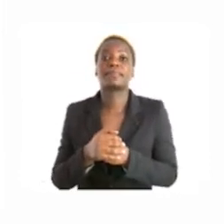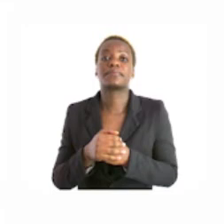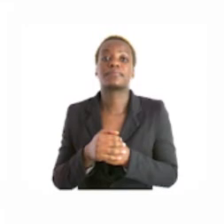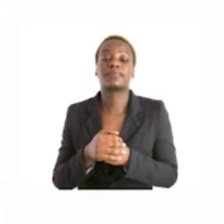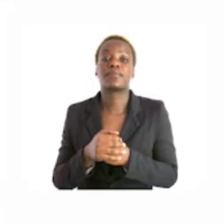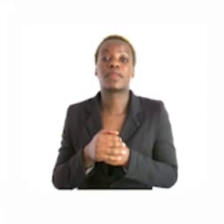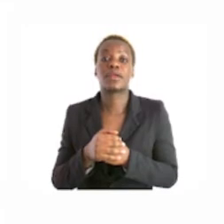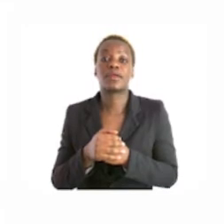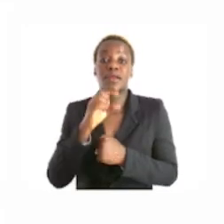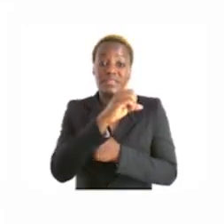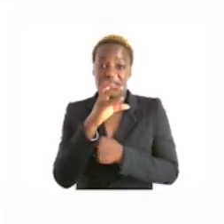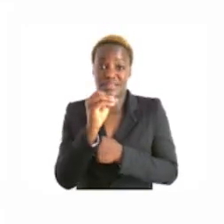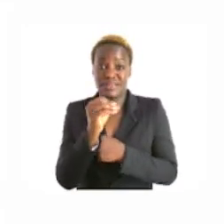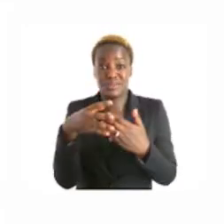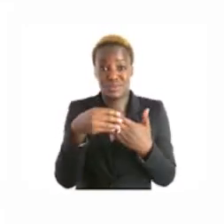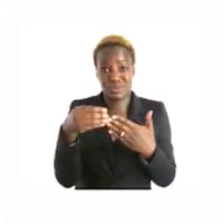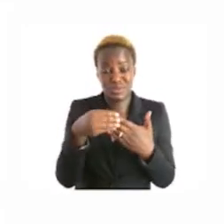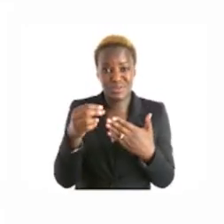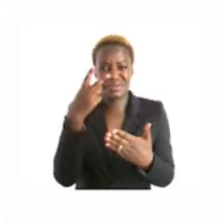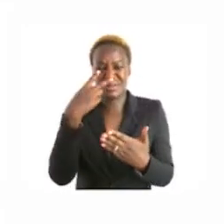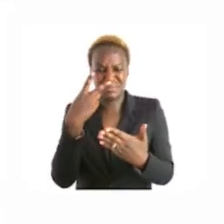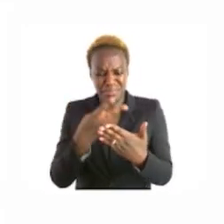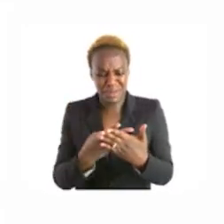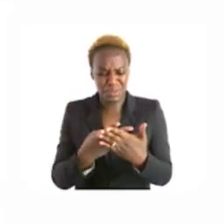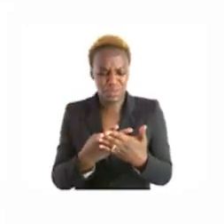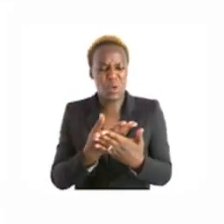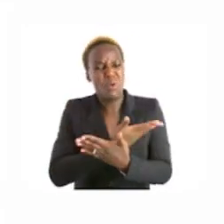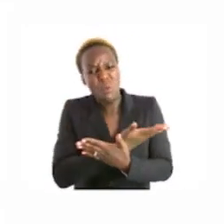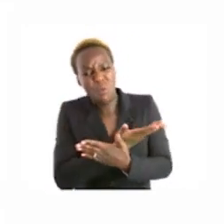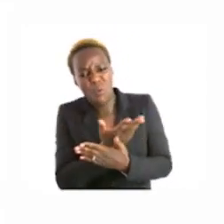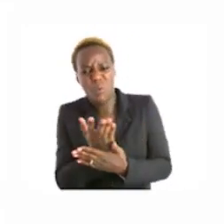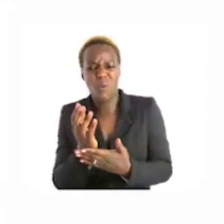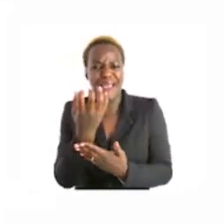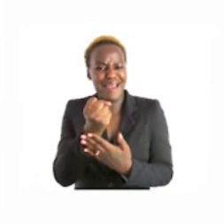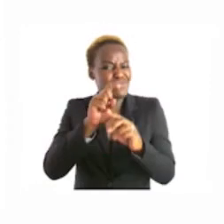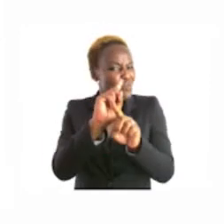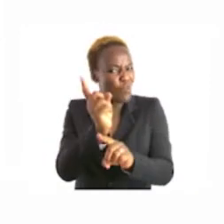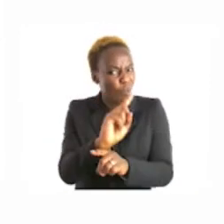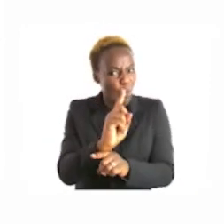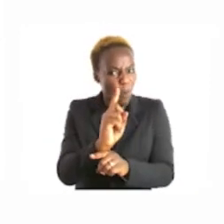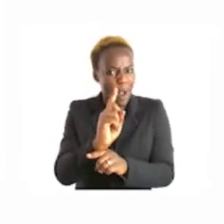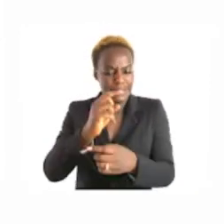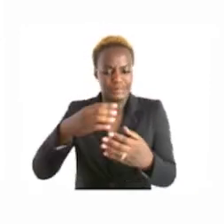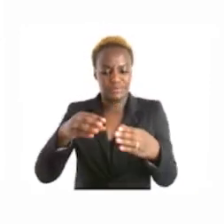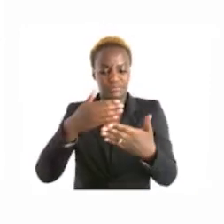$10 note, you have to look on everything that is on the $10 note.